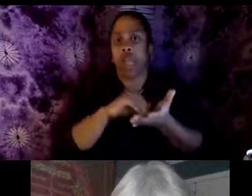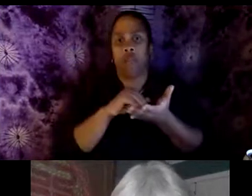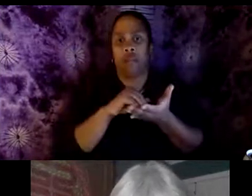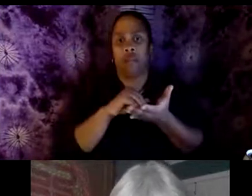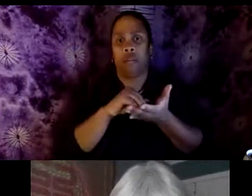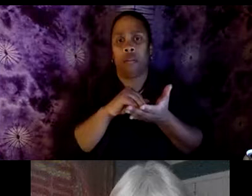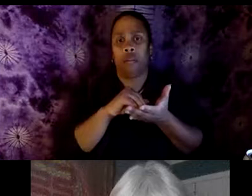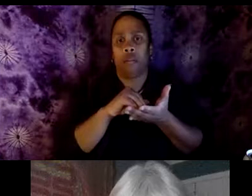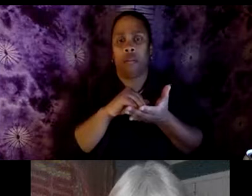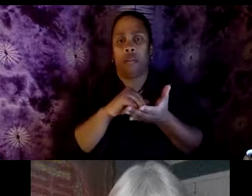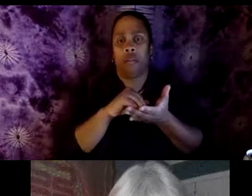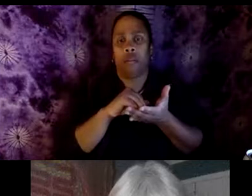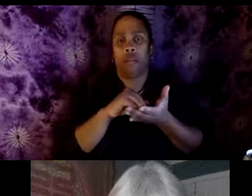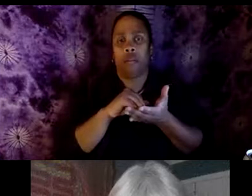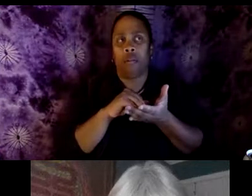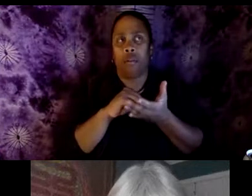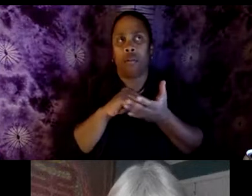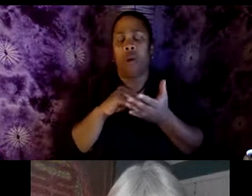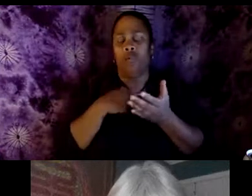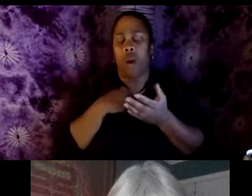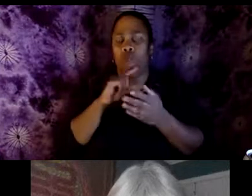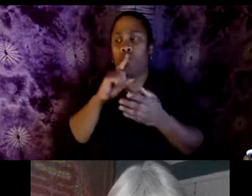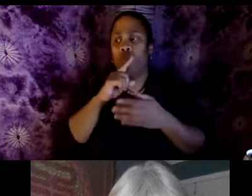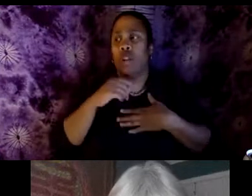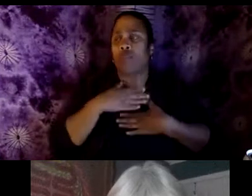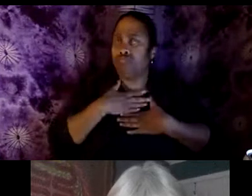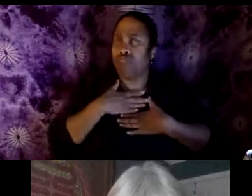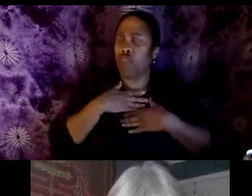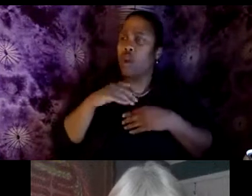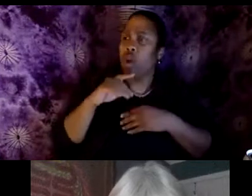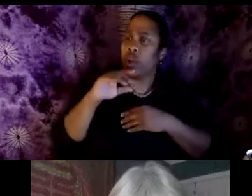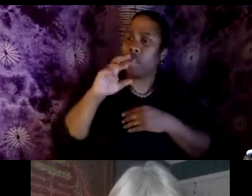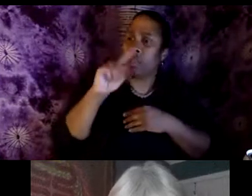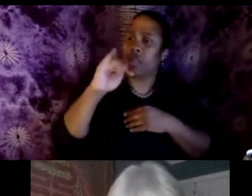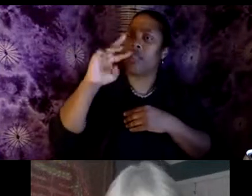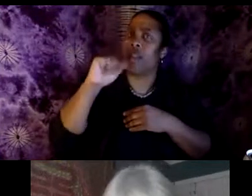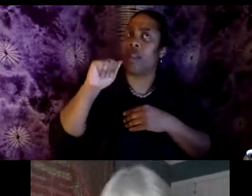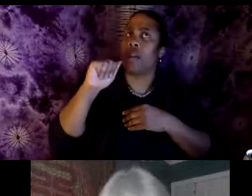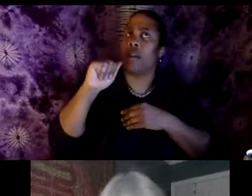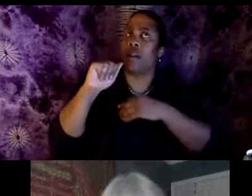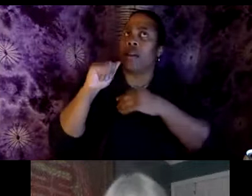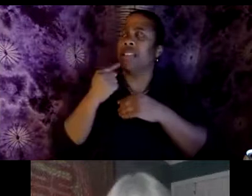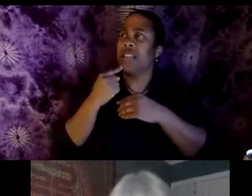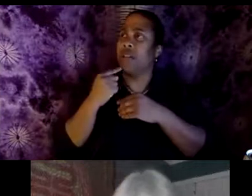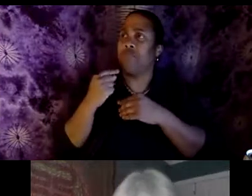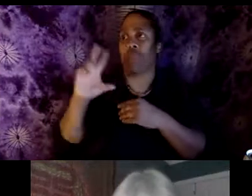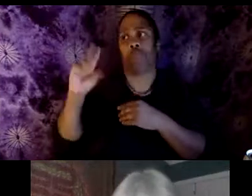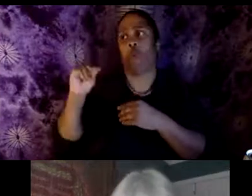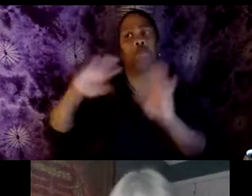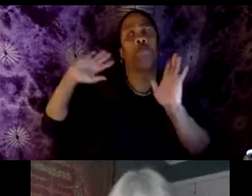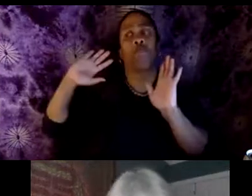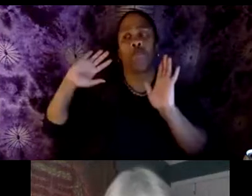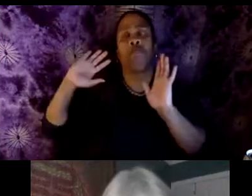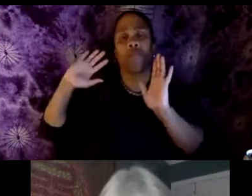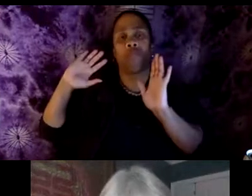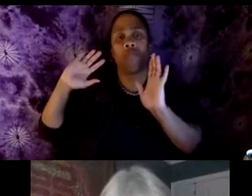Dr. Tina just, nope, it's great. All right. Any other tools on cutting cords that are brief? And then I